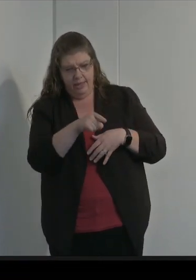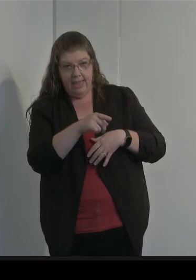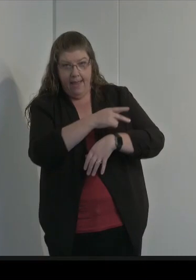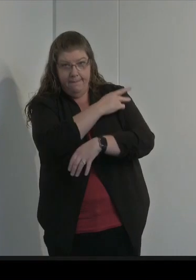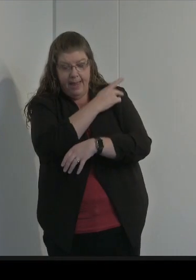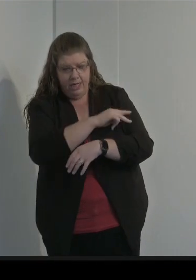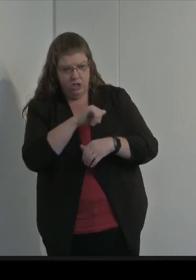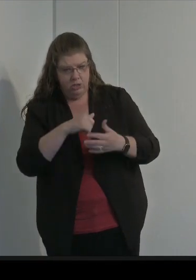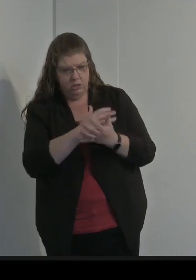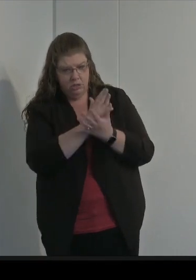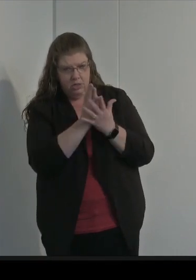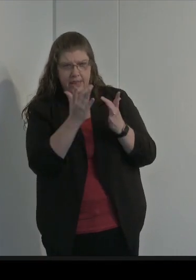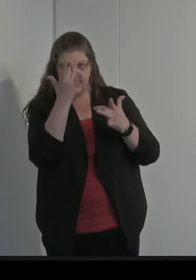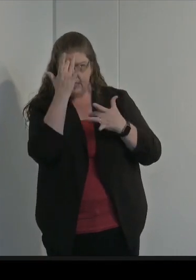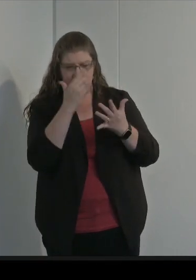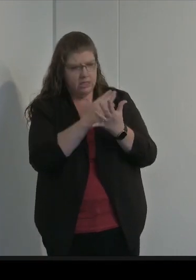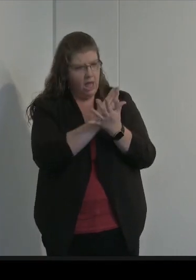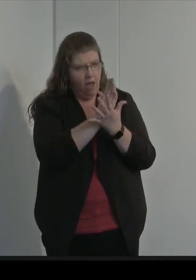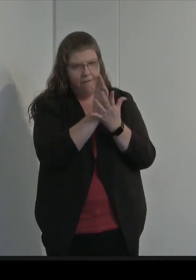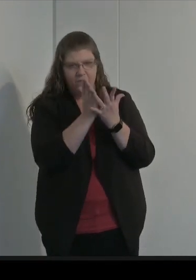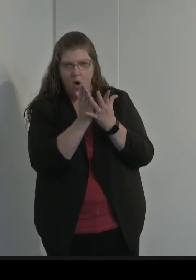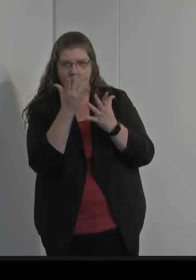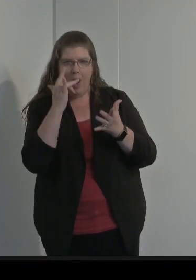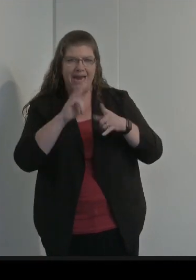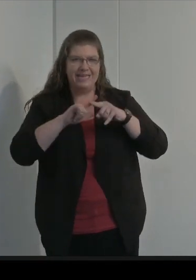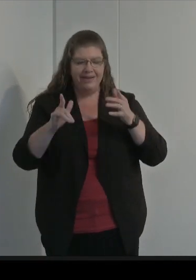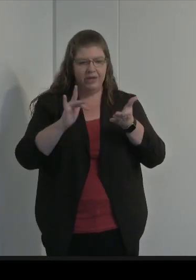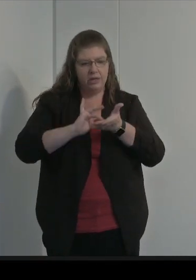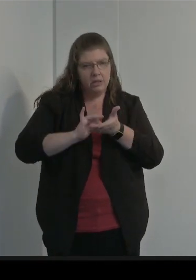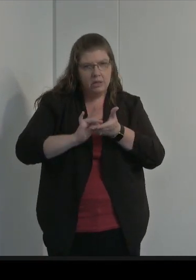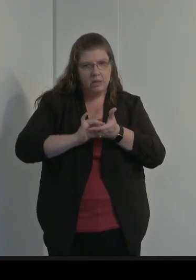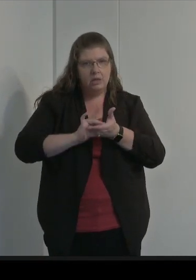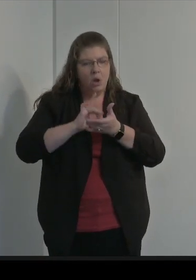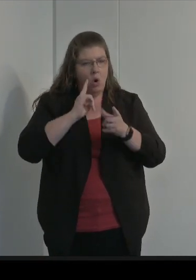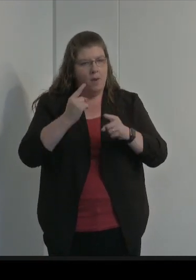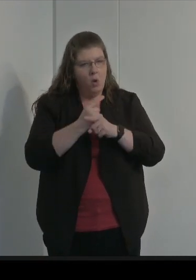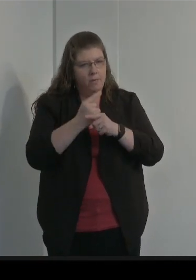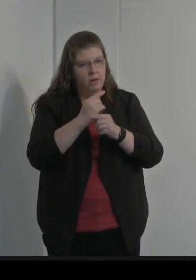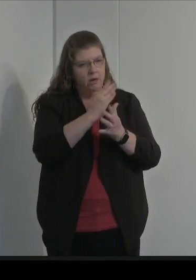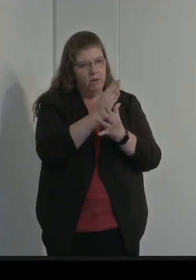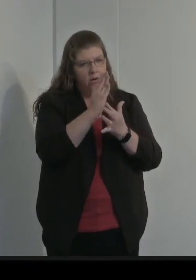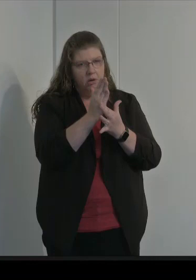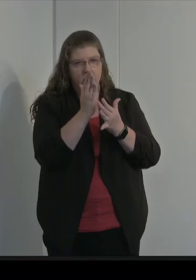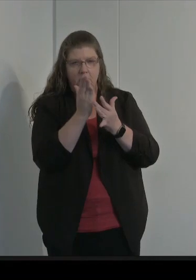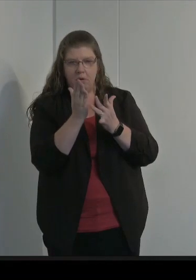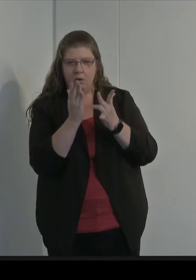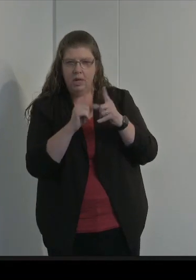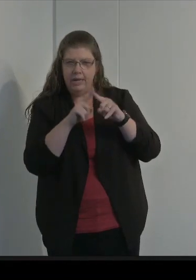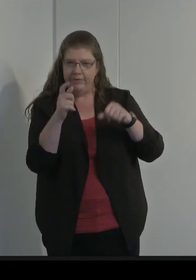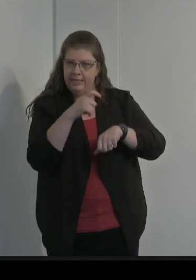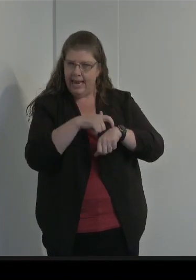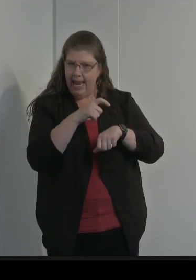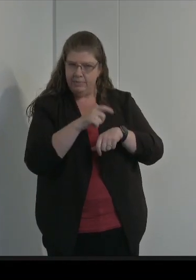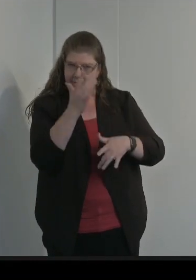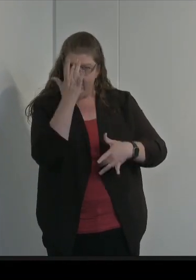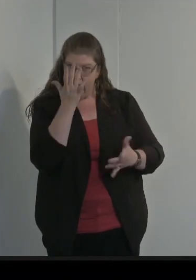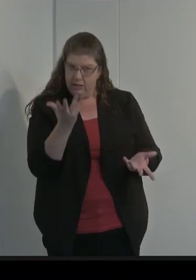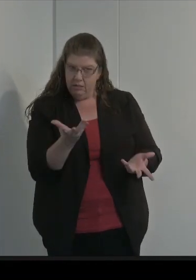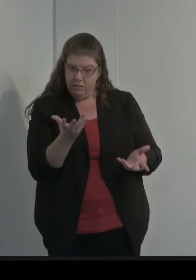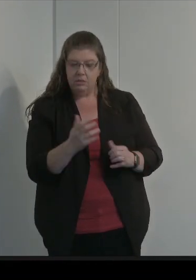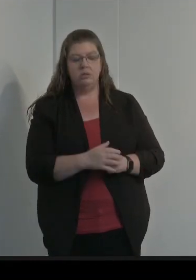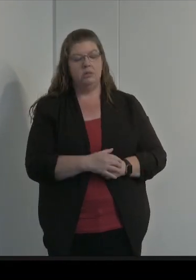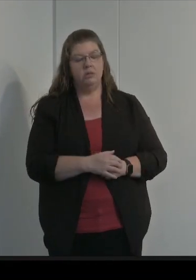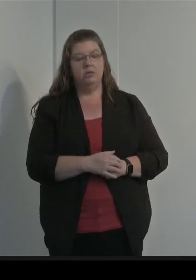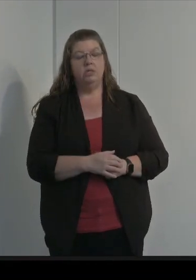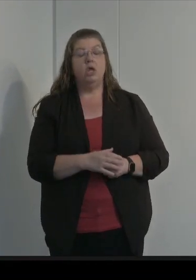patient's disease are they, because different therapeutics are more ideal at different stages of the illness. And